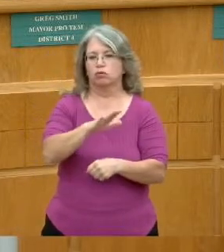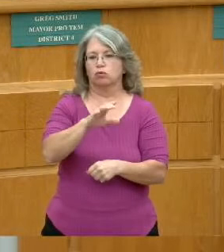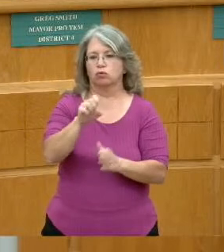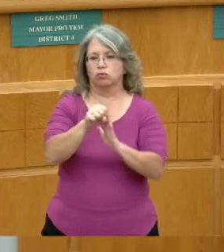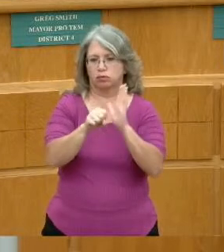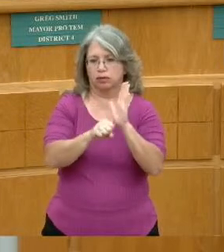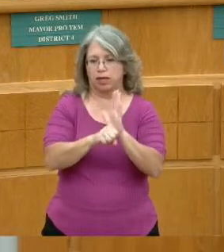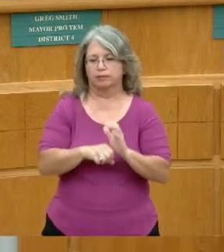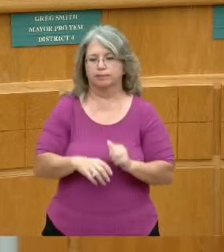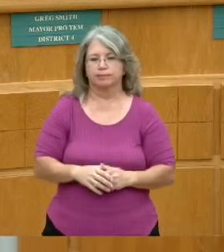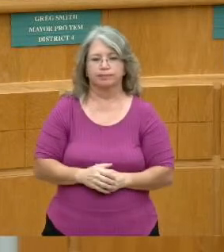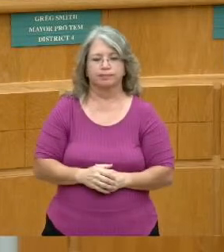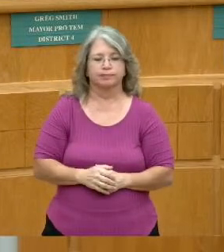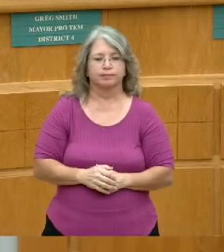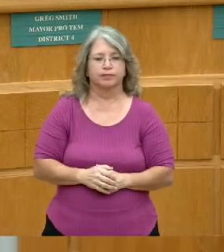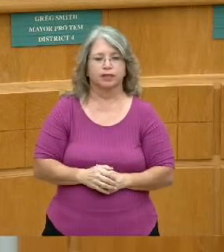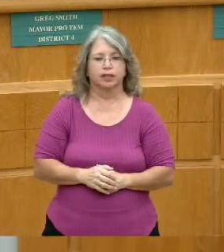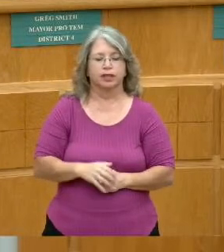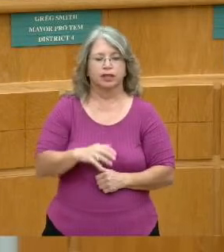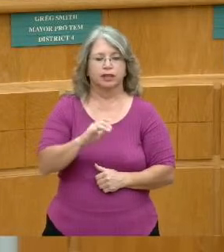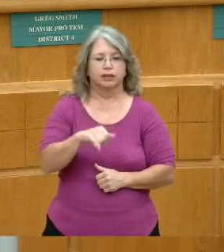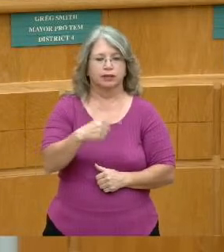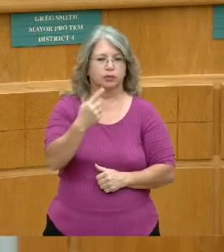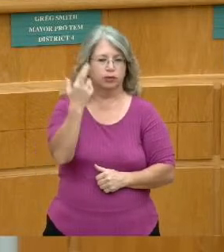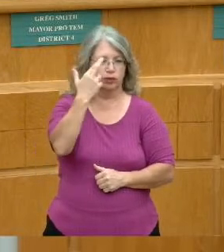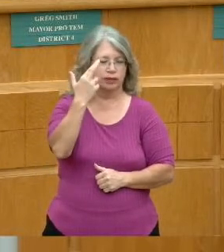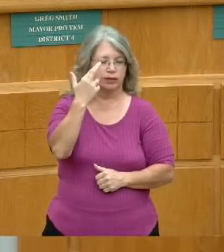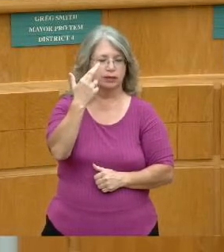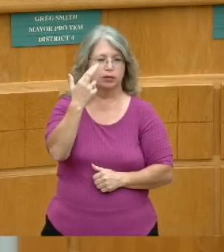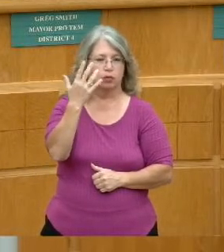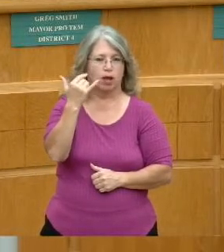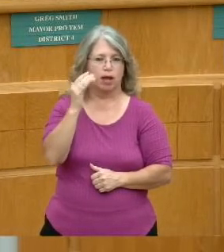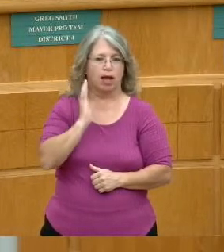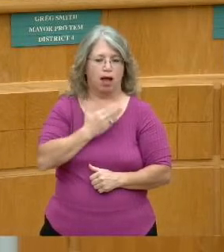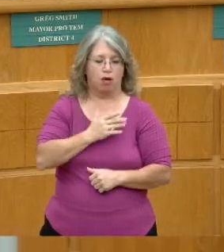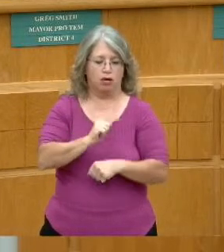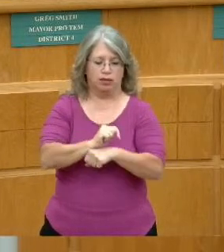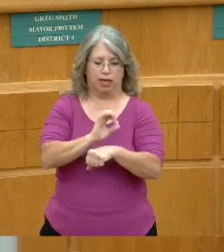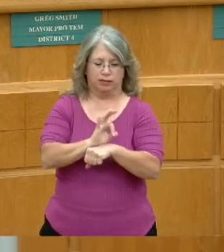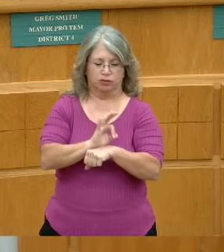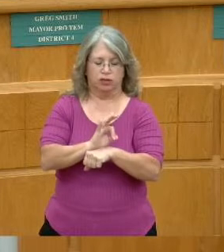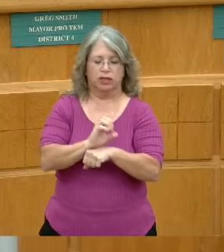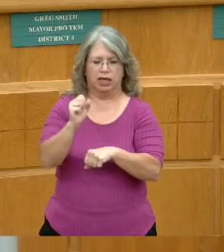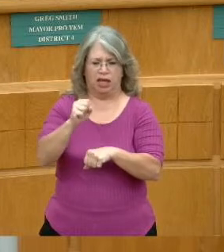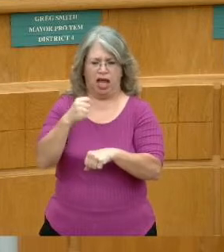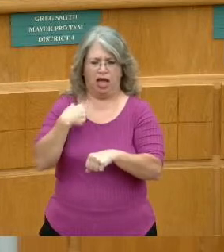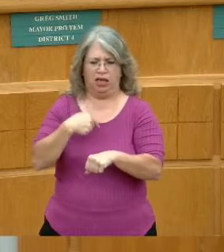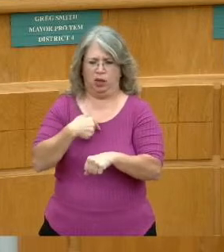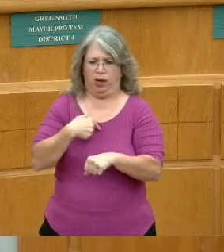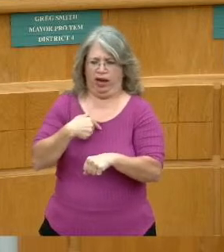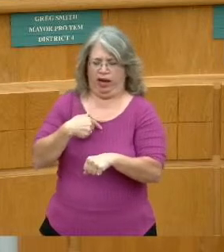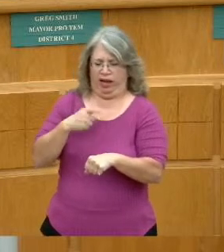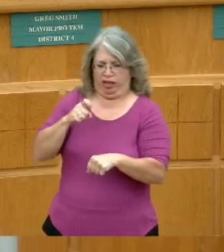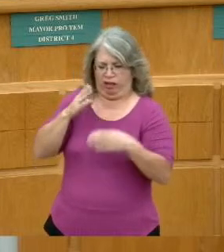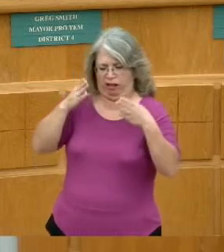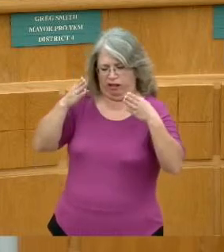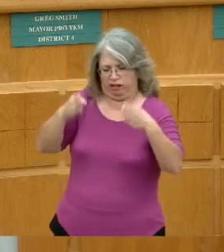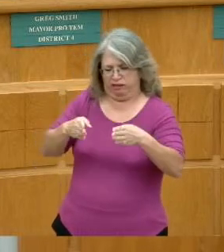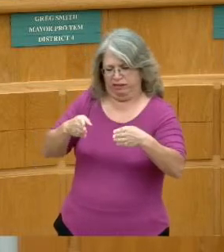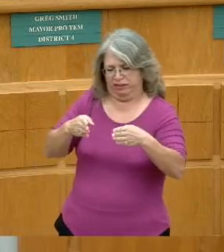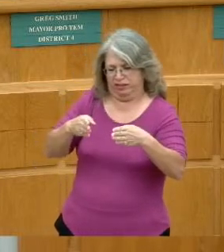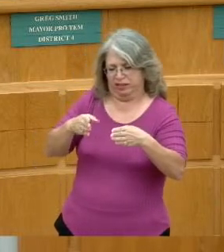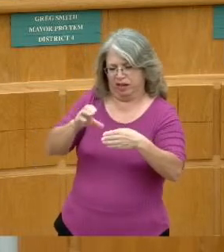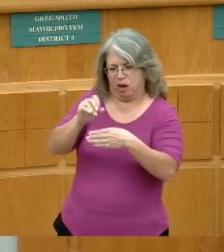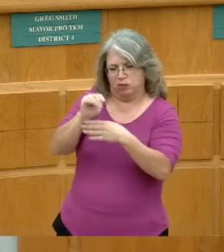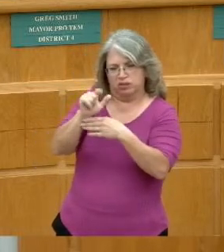of the reasons why on the task force, while we're tasked with looking at just the coastal bend, we're looking at larger areas when